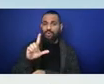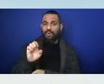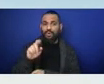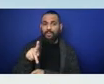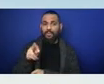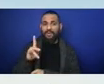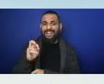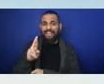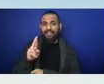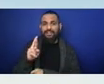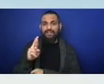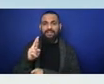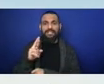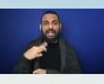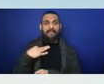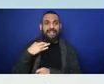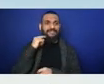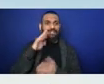the